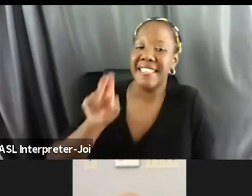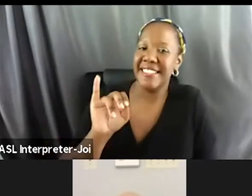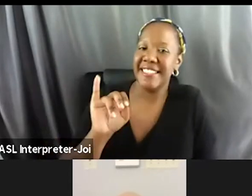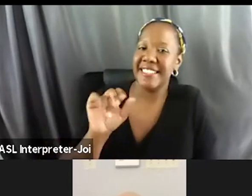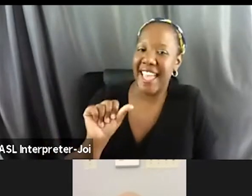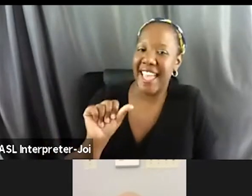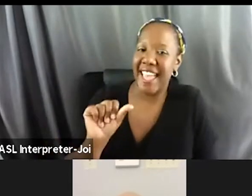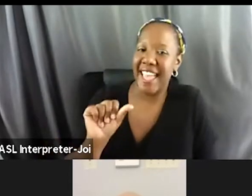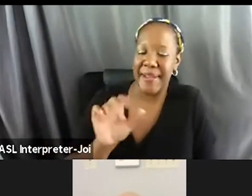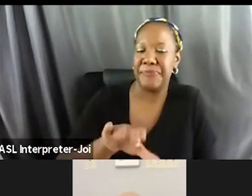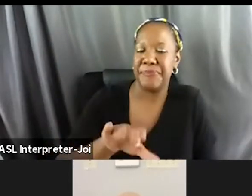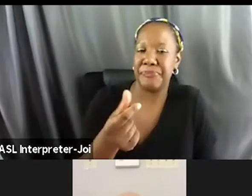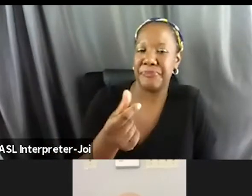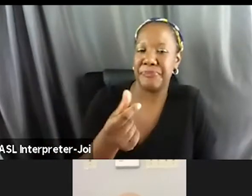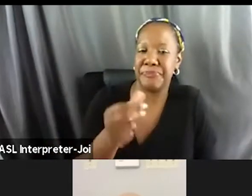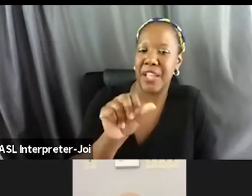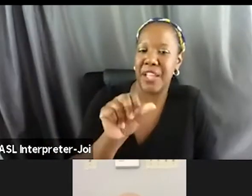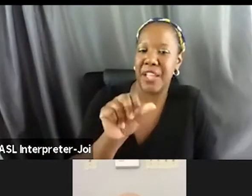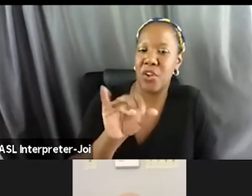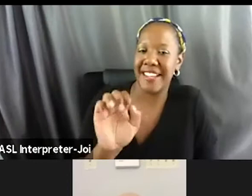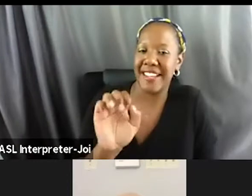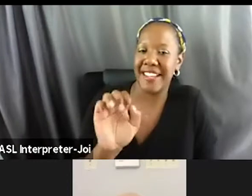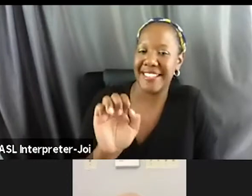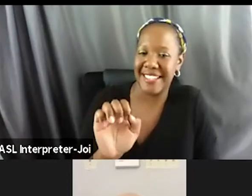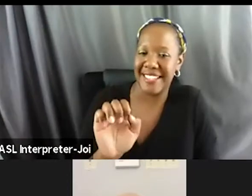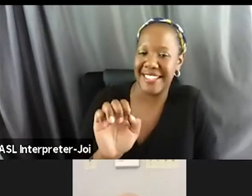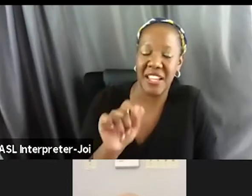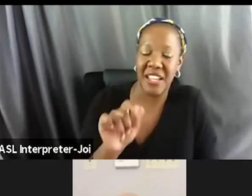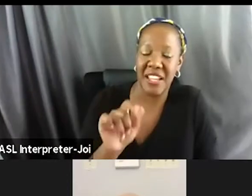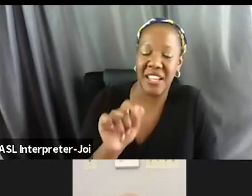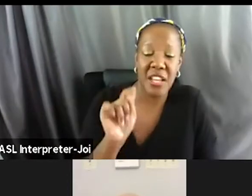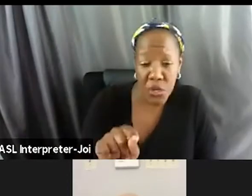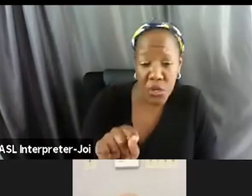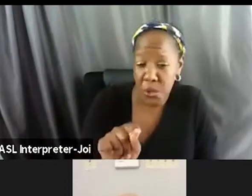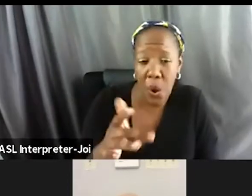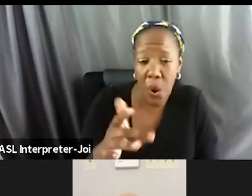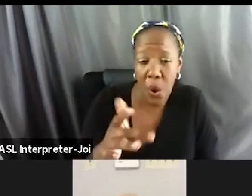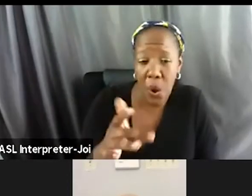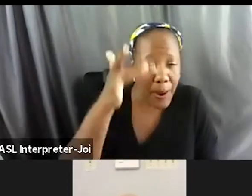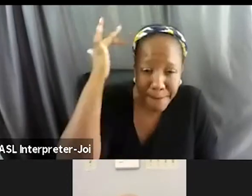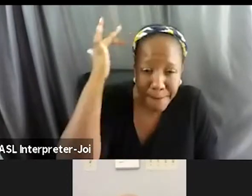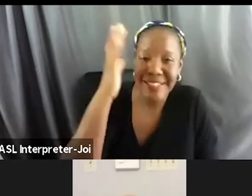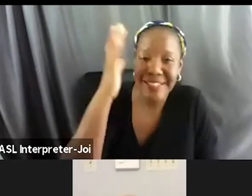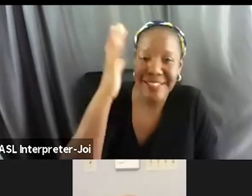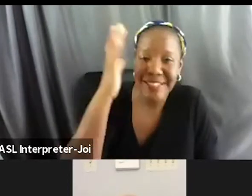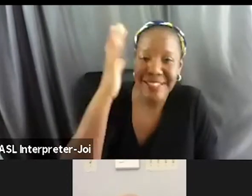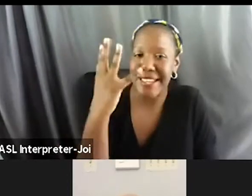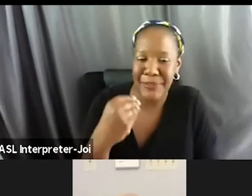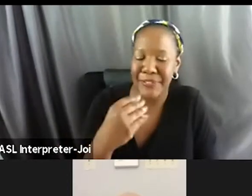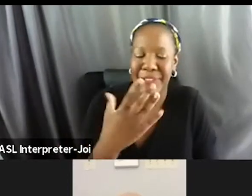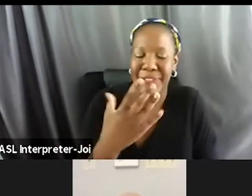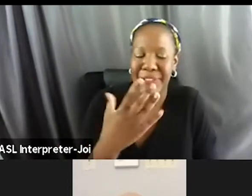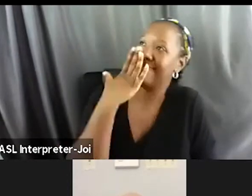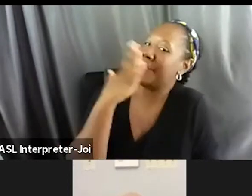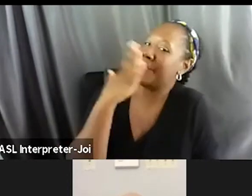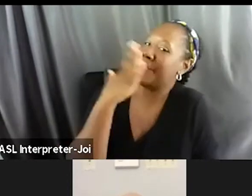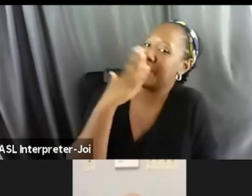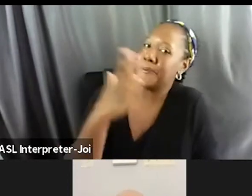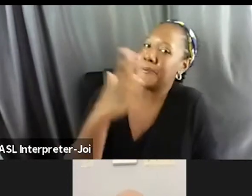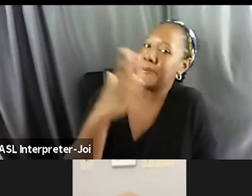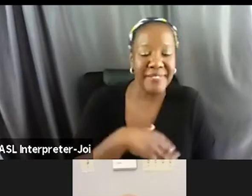Okay. you are bald and beautiful. So Thank you. how do you